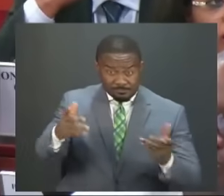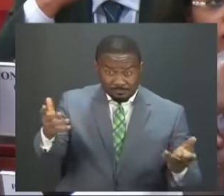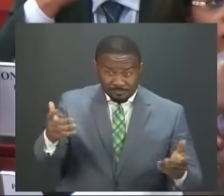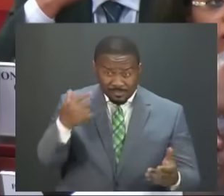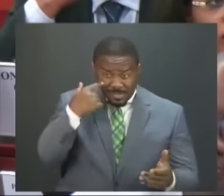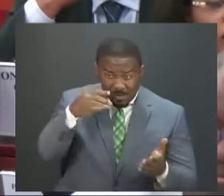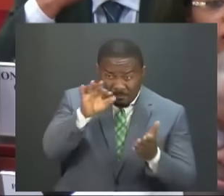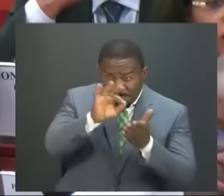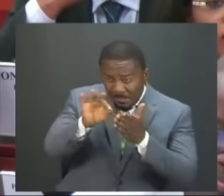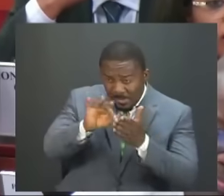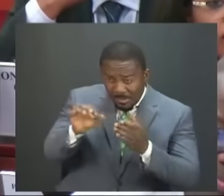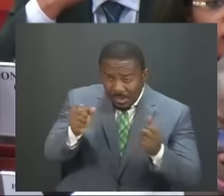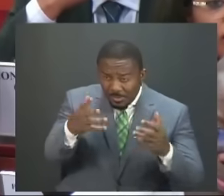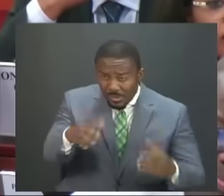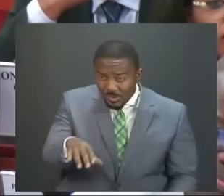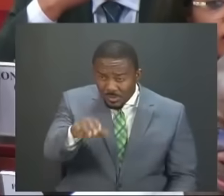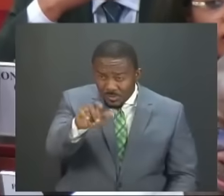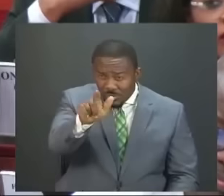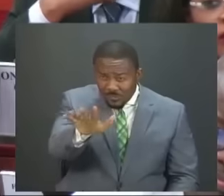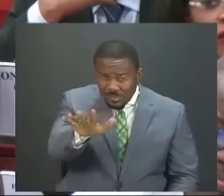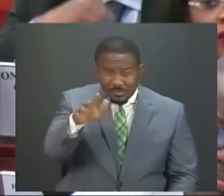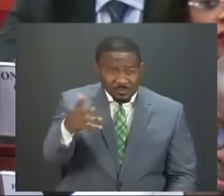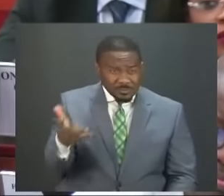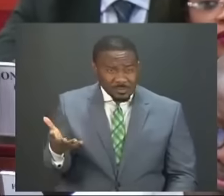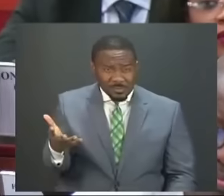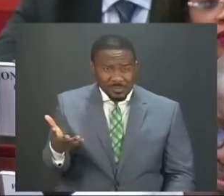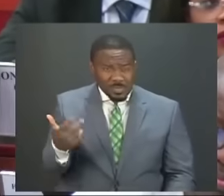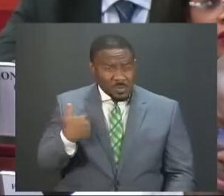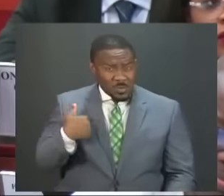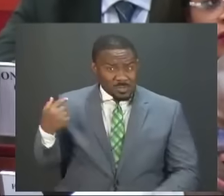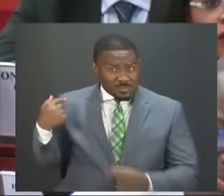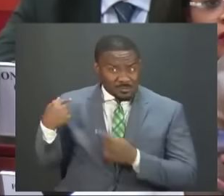25. Mr. Speaker, how can we come and sit here?